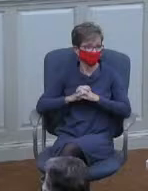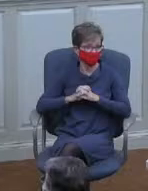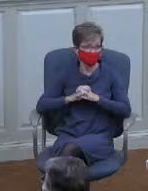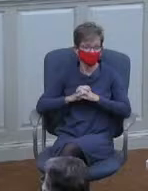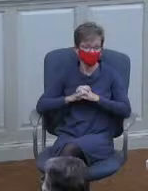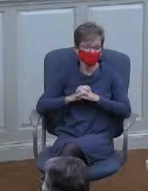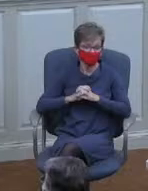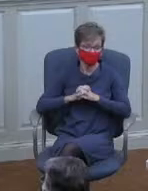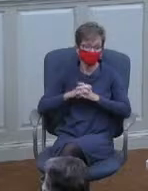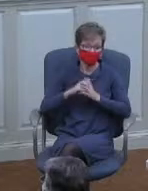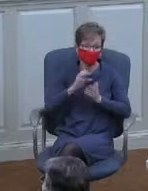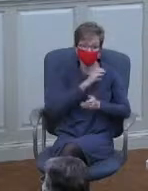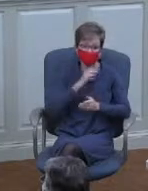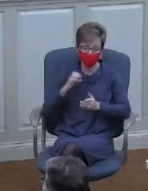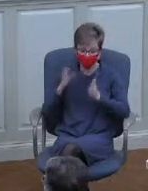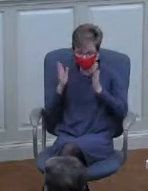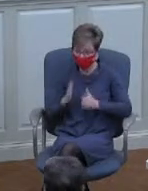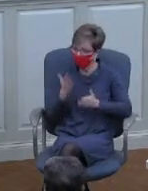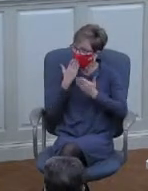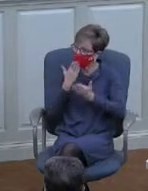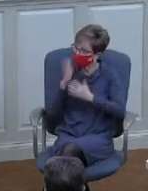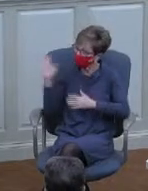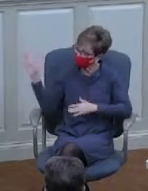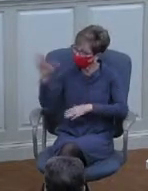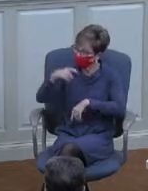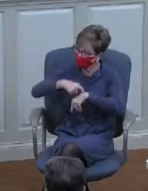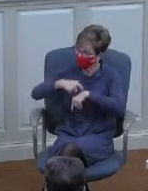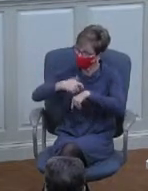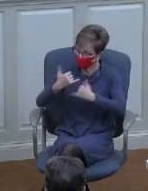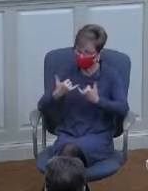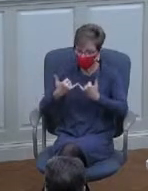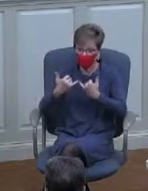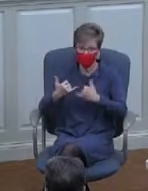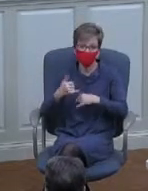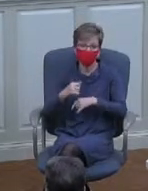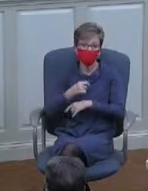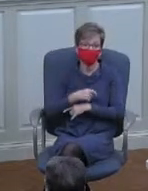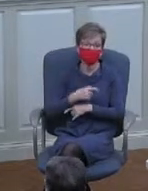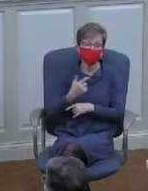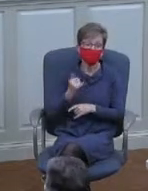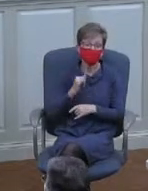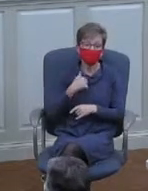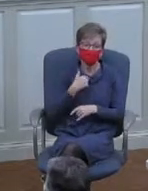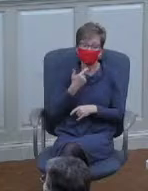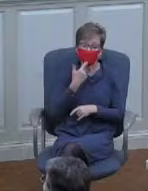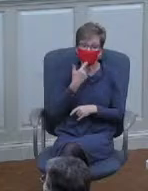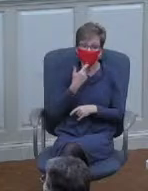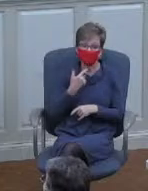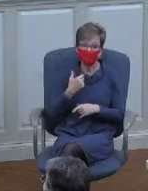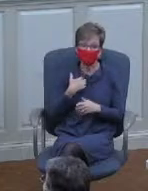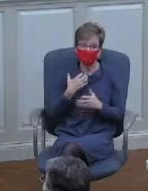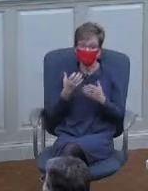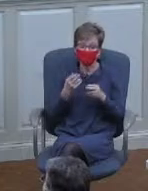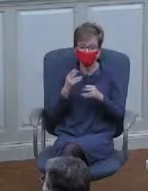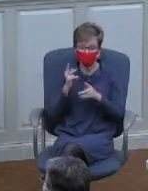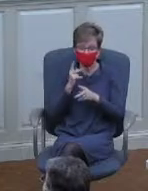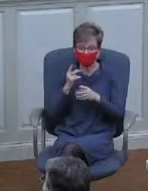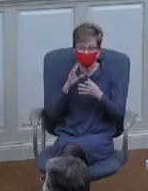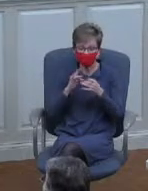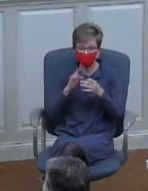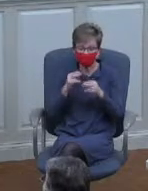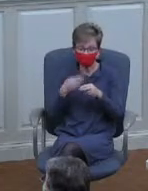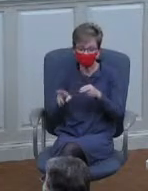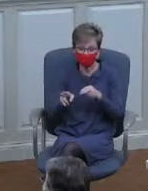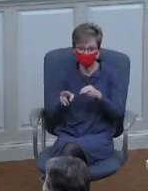Mayor, Commissioners, thank you for your time today. Like I said, I'll just keep it brief